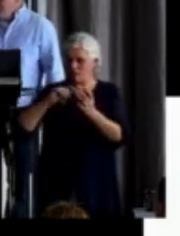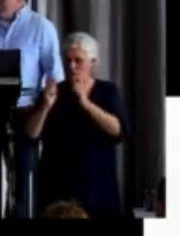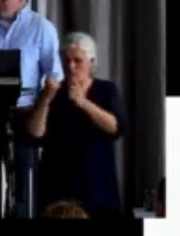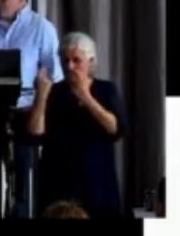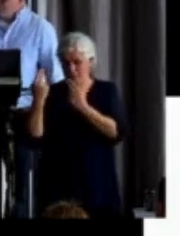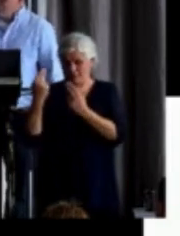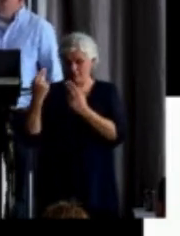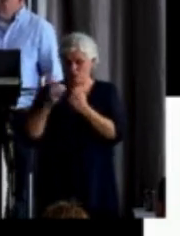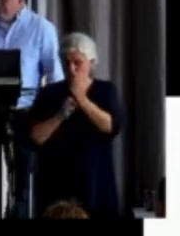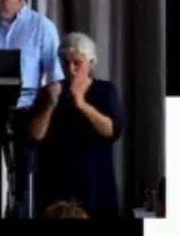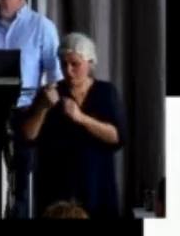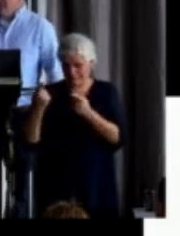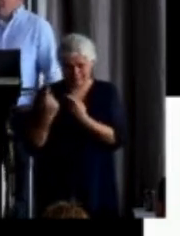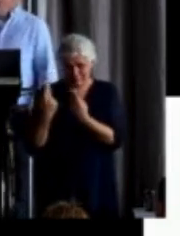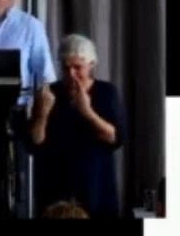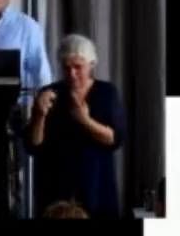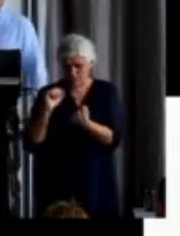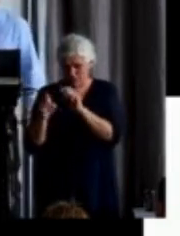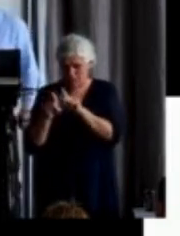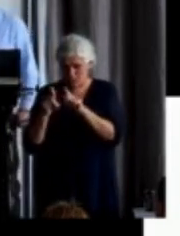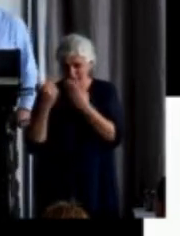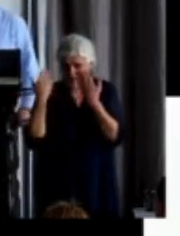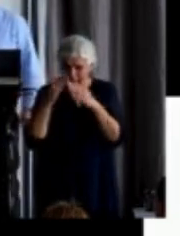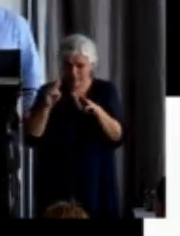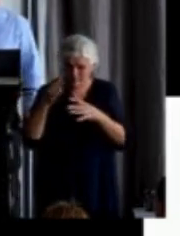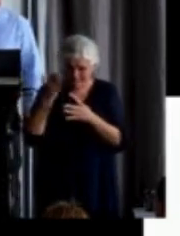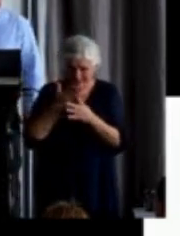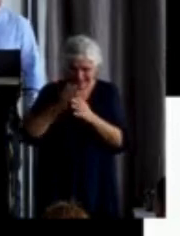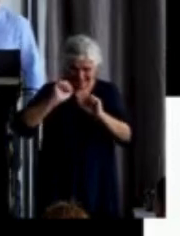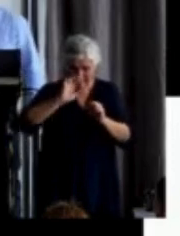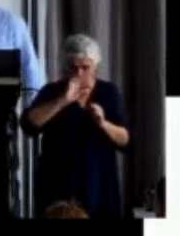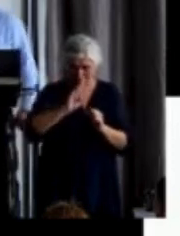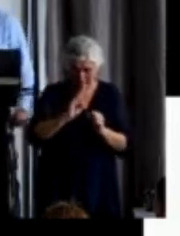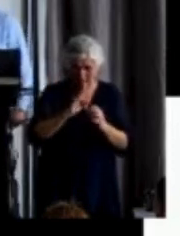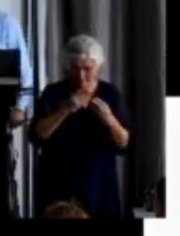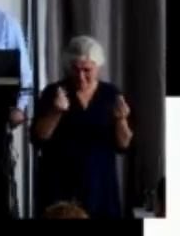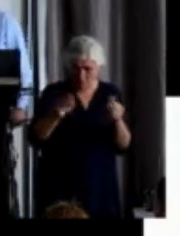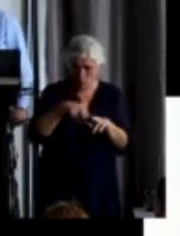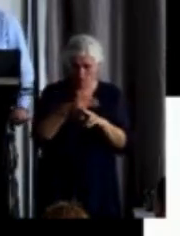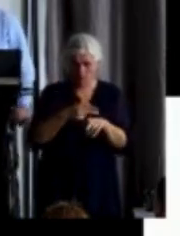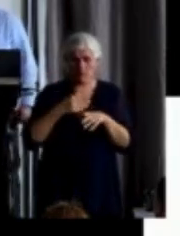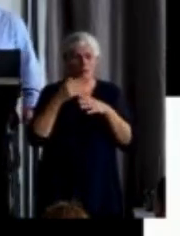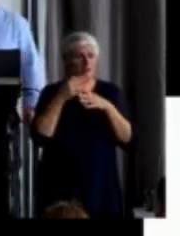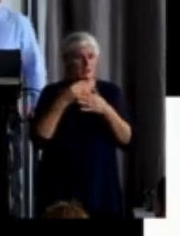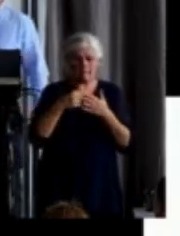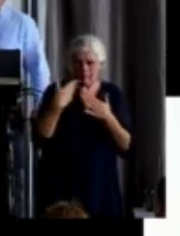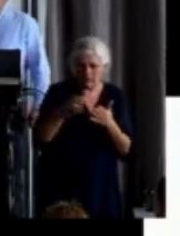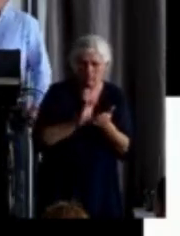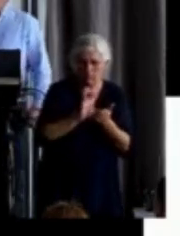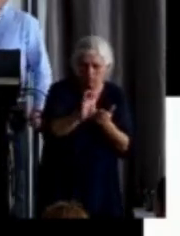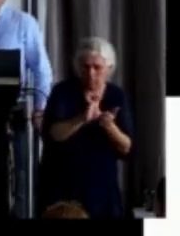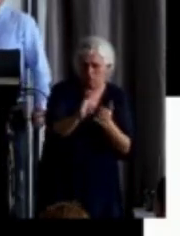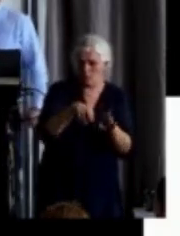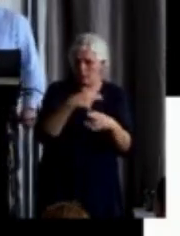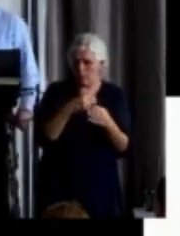and governmental structures that allow people to access their GPs without the burden of expense and without the burden of